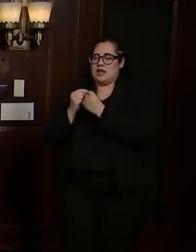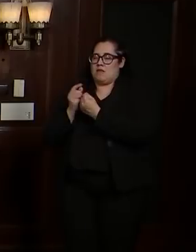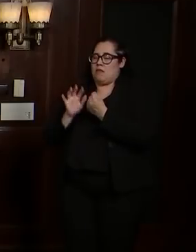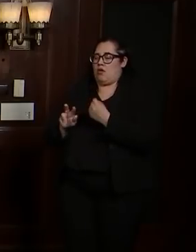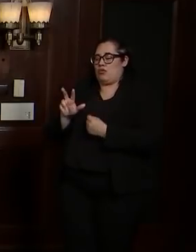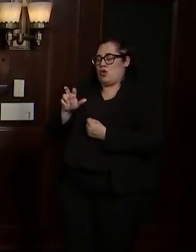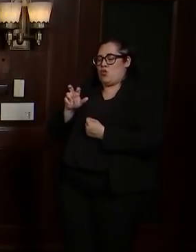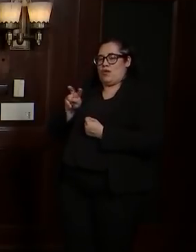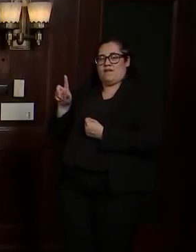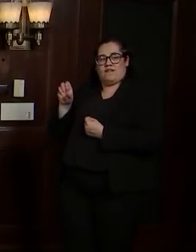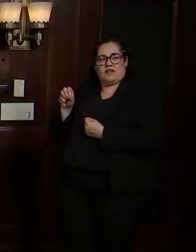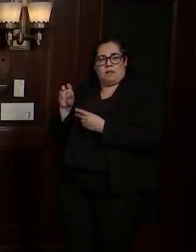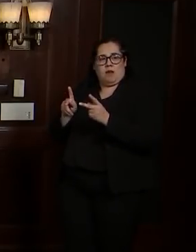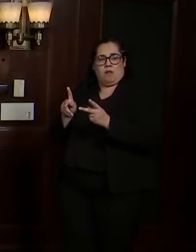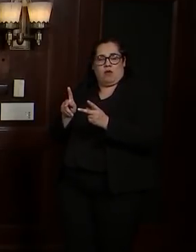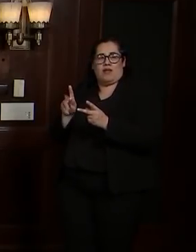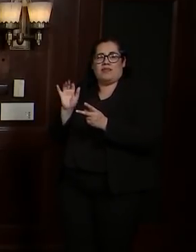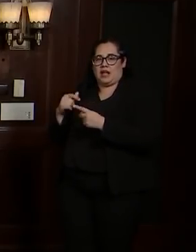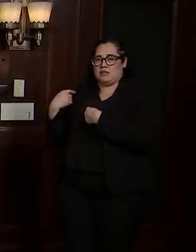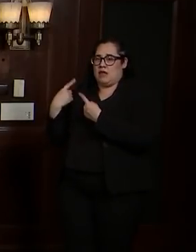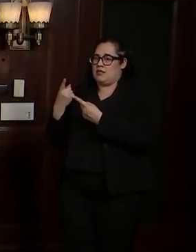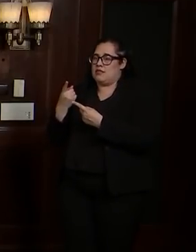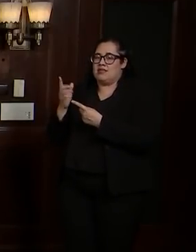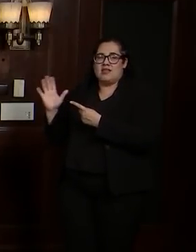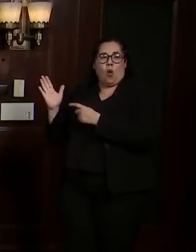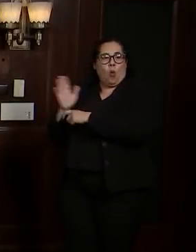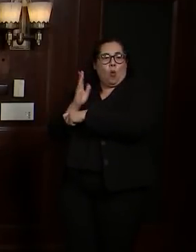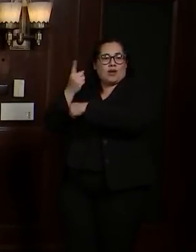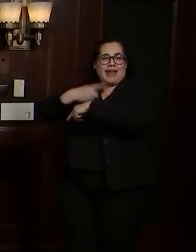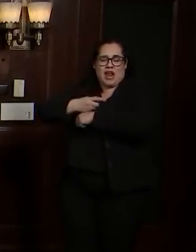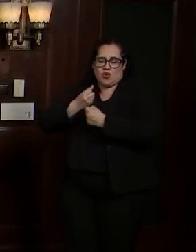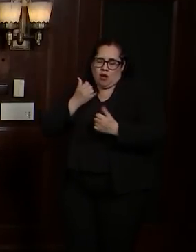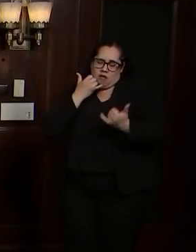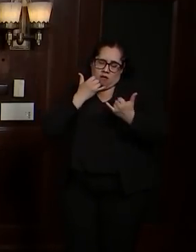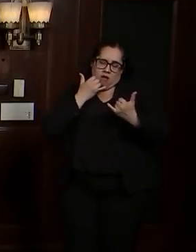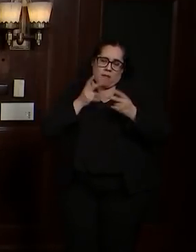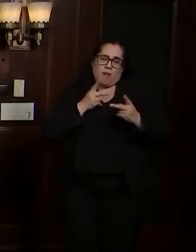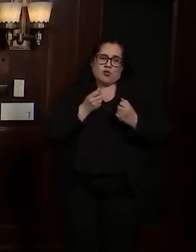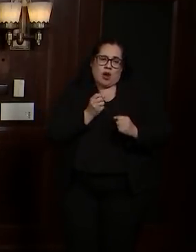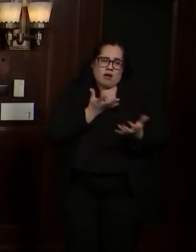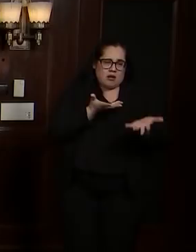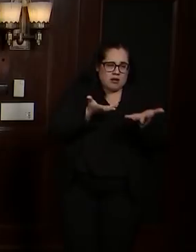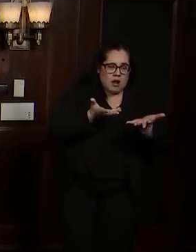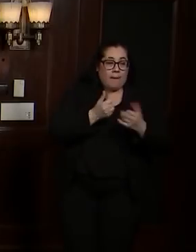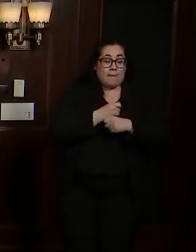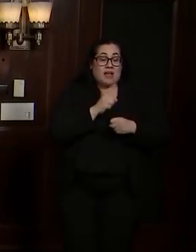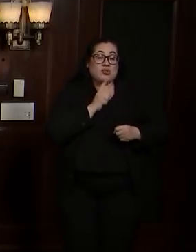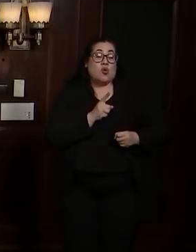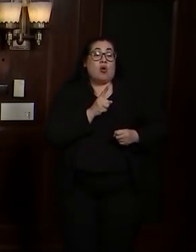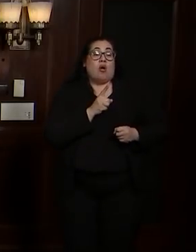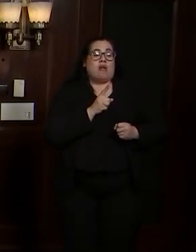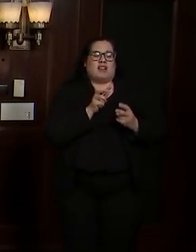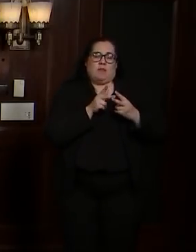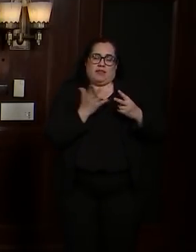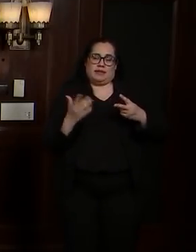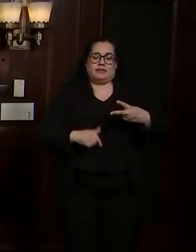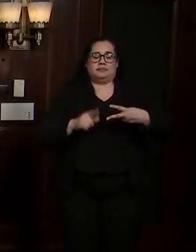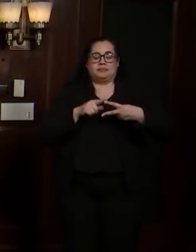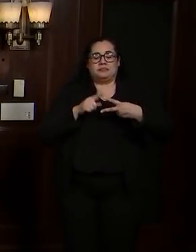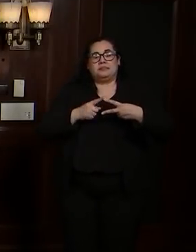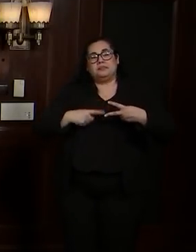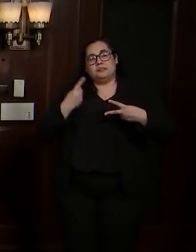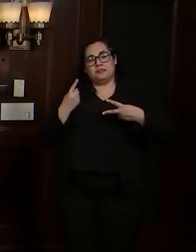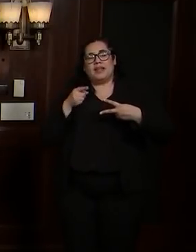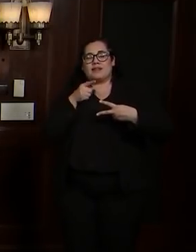about 350 people that spend their day trying to call people and talk with people to make sure a couple of things. One